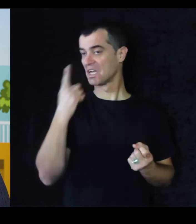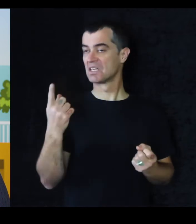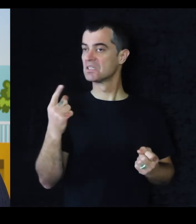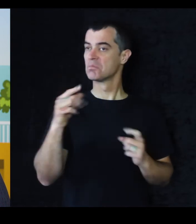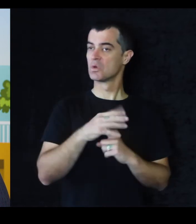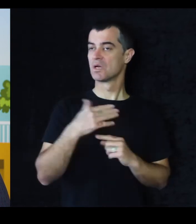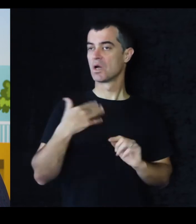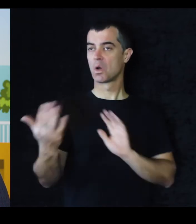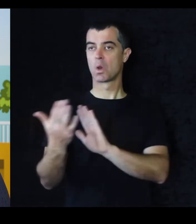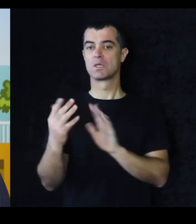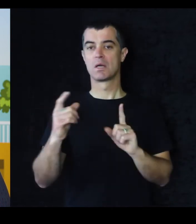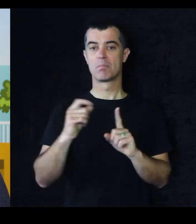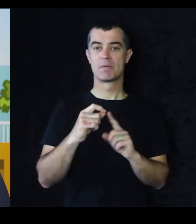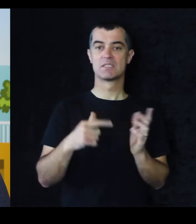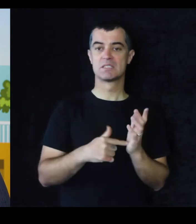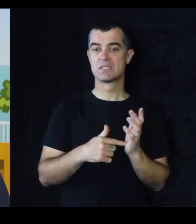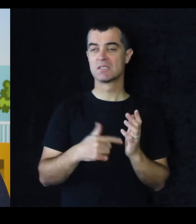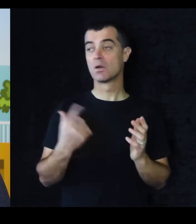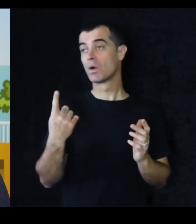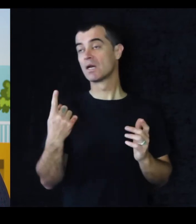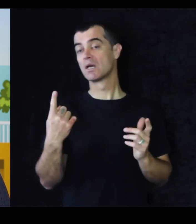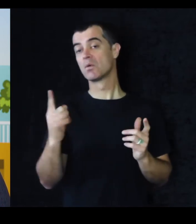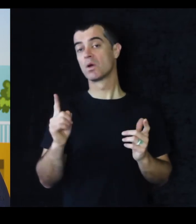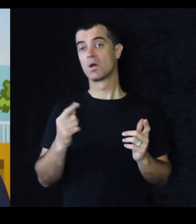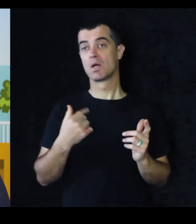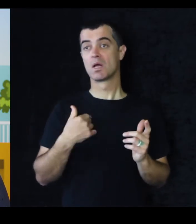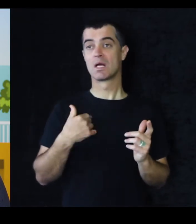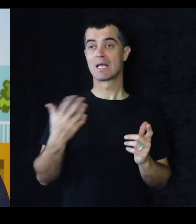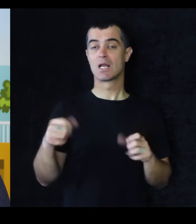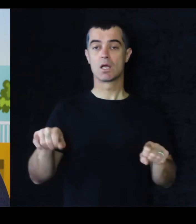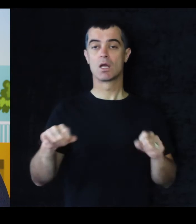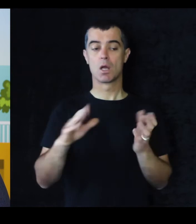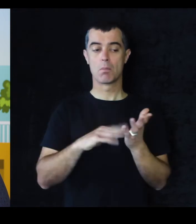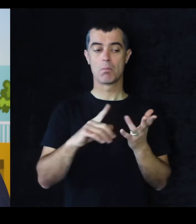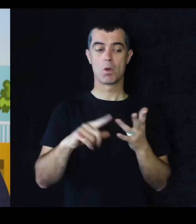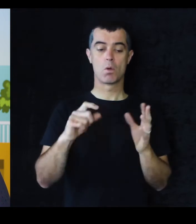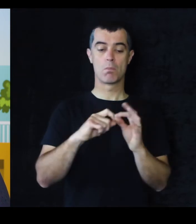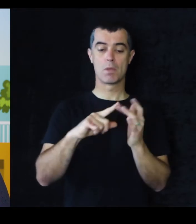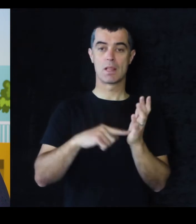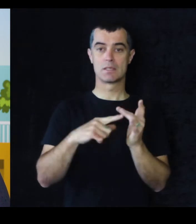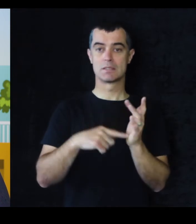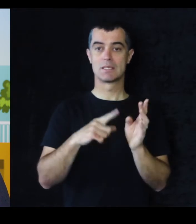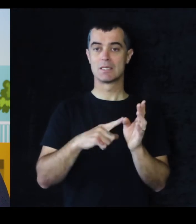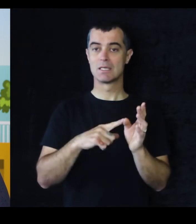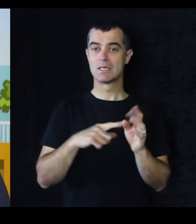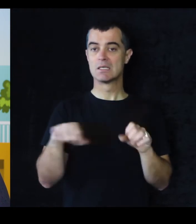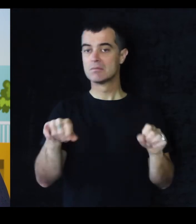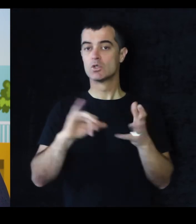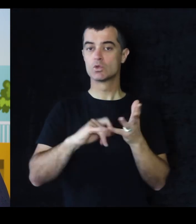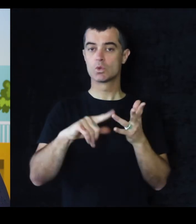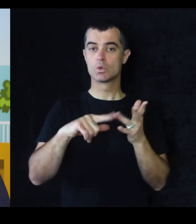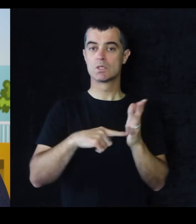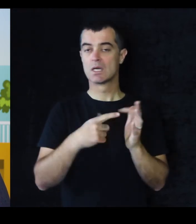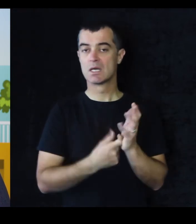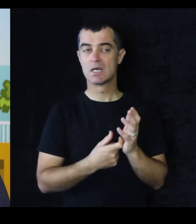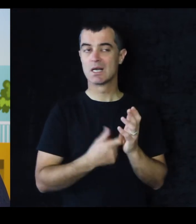that I be close to public transport. One option for me might be obtaining a mobility scooter, which I don't have at the moment. So I'm looking for either places that